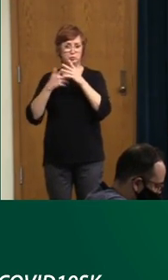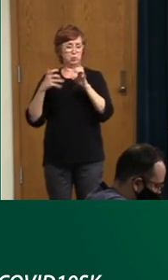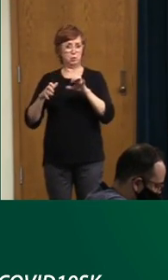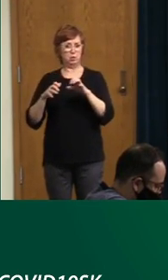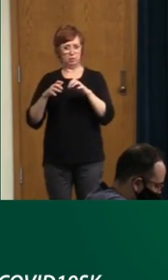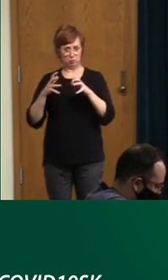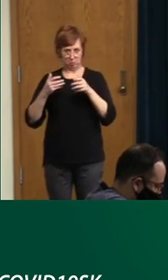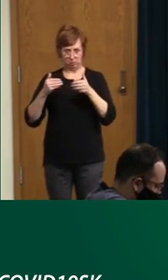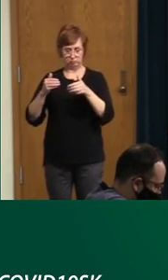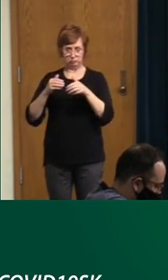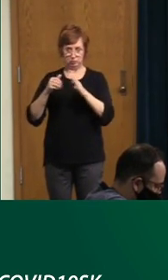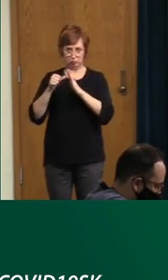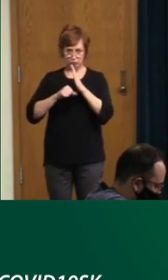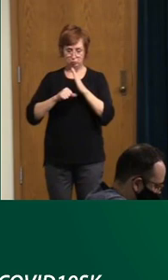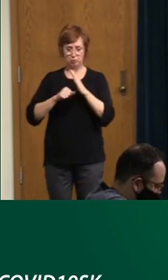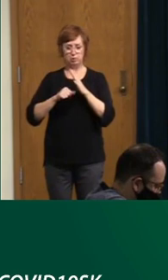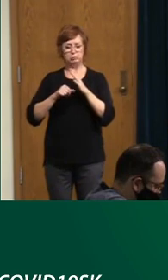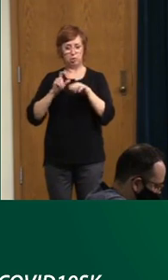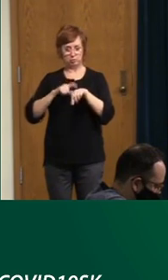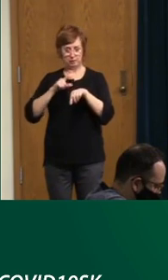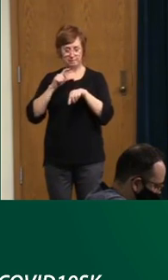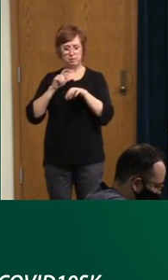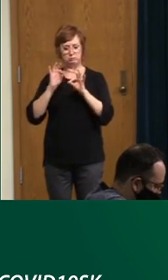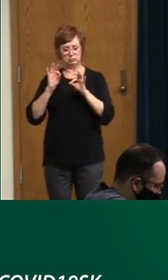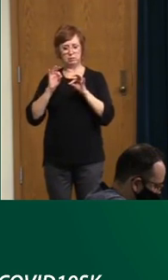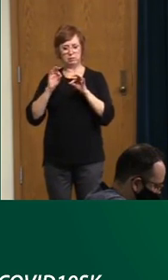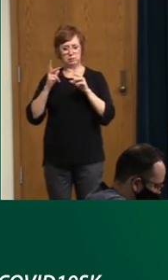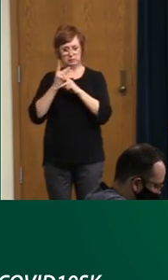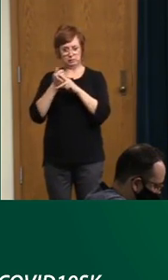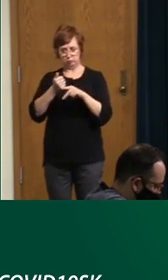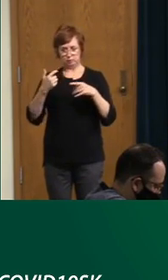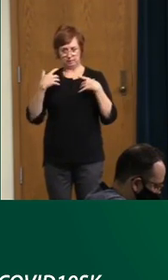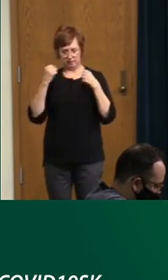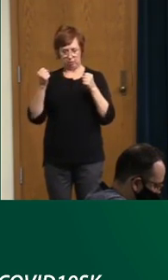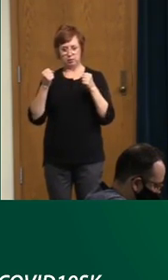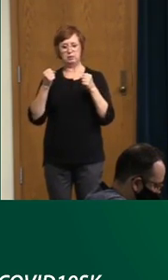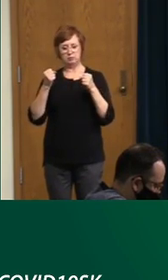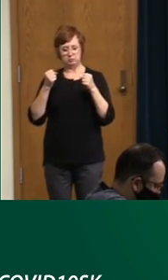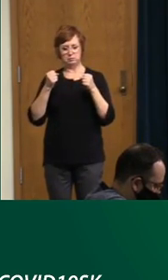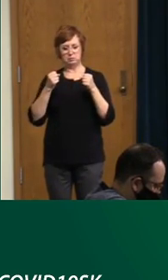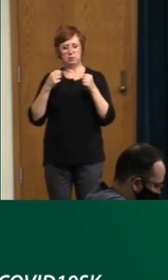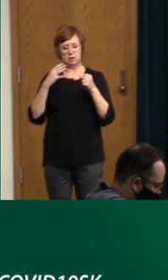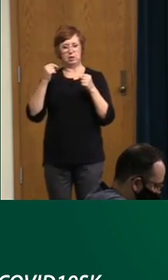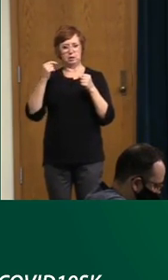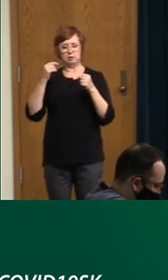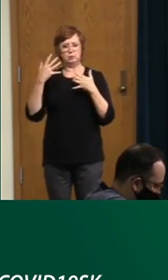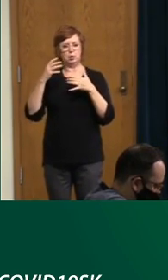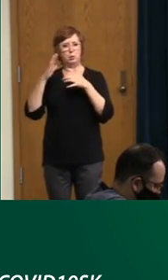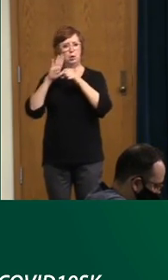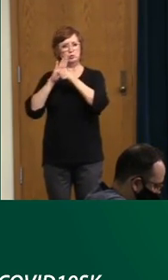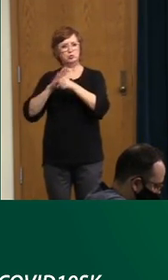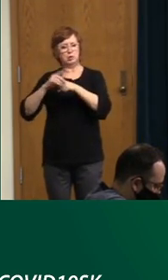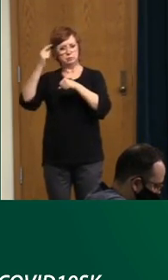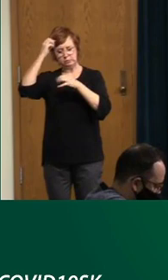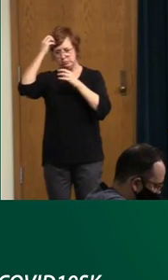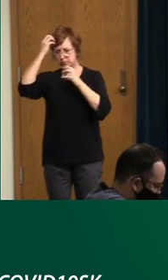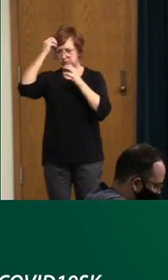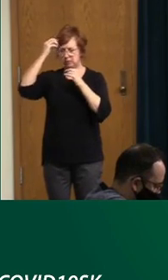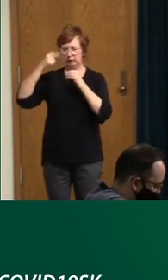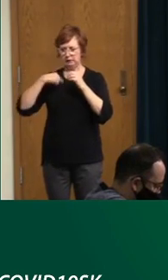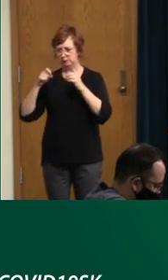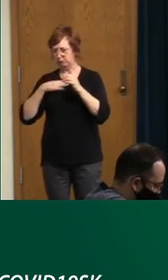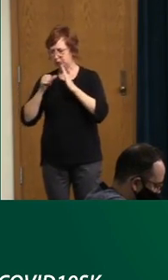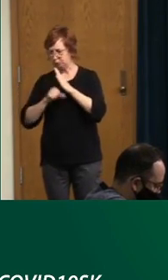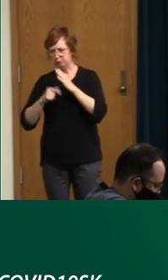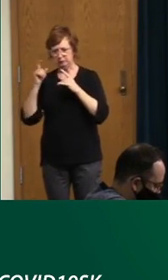get their surgeries in time so they can maintain a healthy lifestyle and for the benefit of their mental health. We're going to continue adjusting that